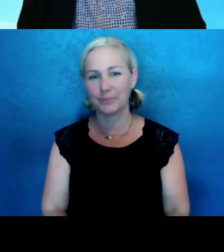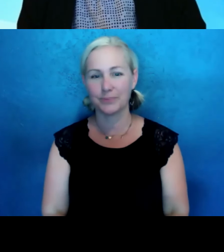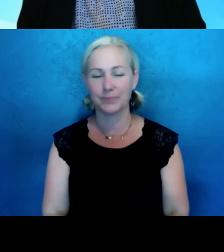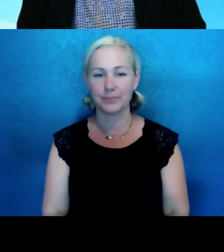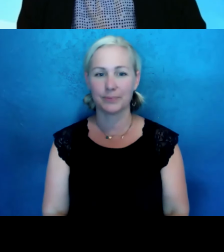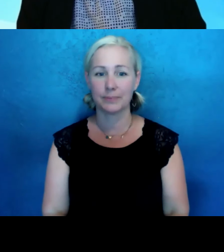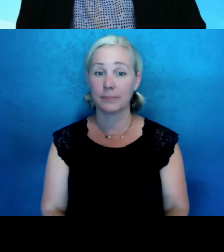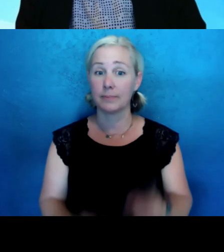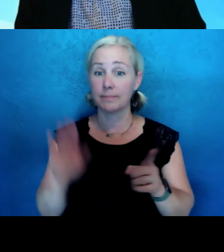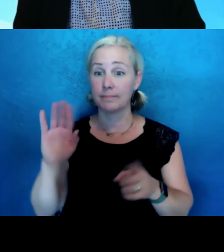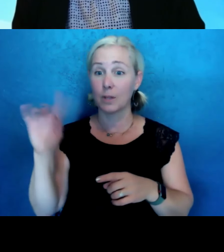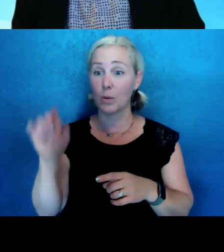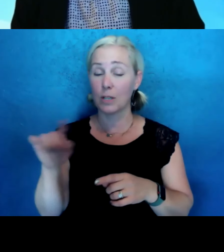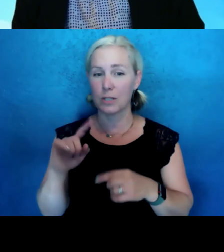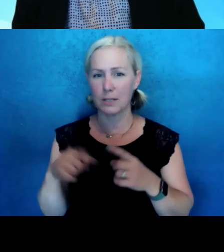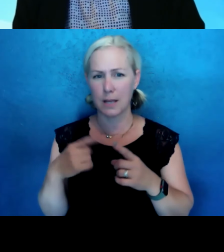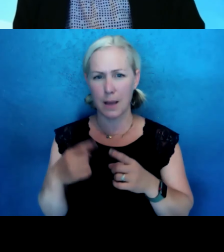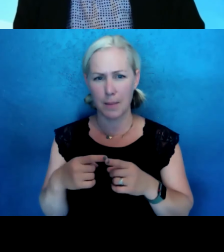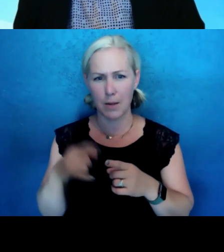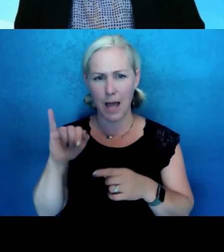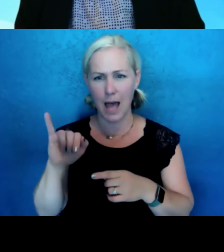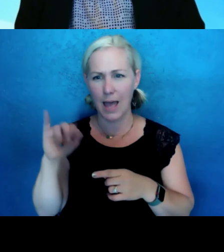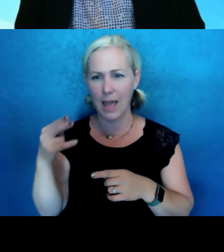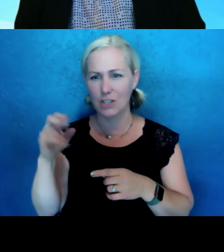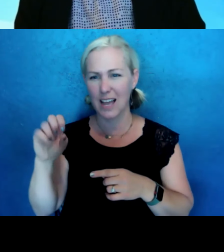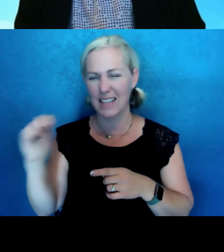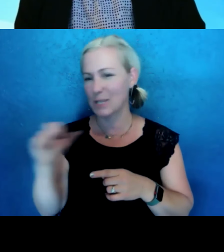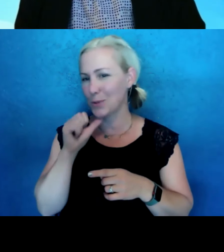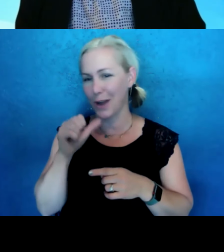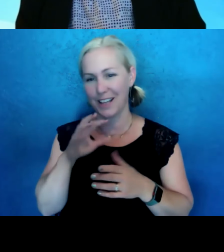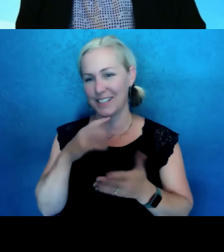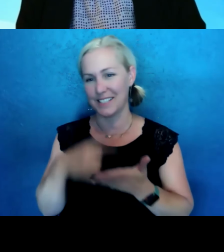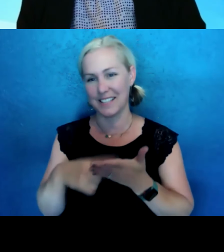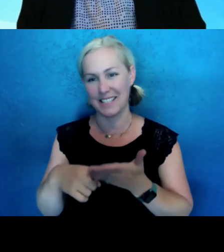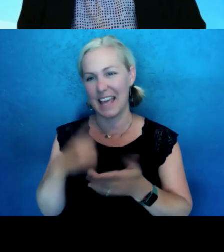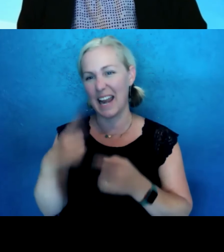There's a question about IHSS, and we're not going to talk about that today. I'll direct you to my colleagues at Department of